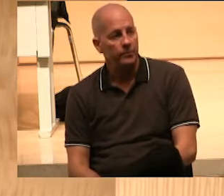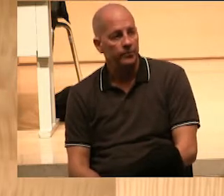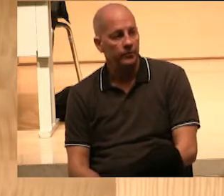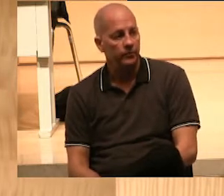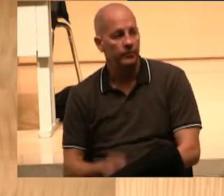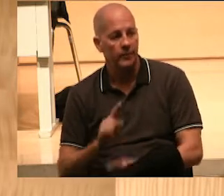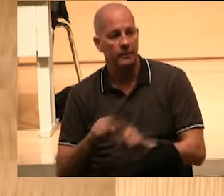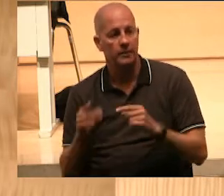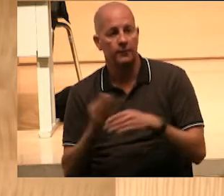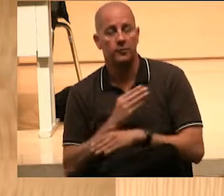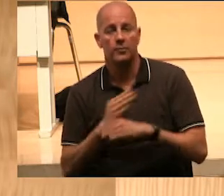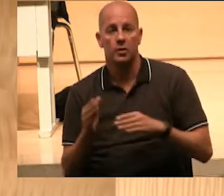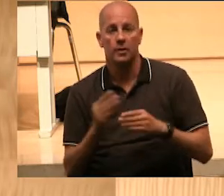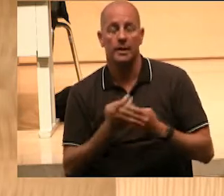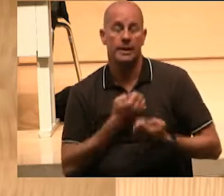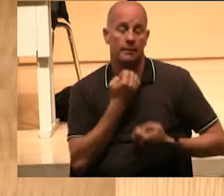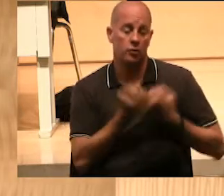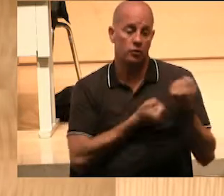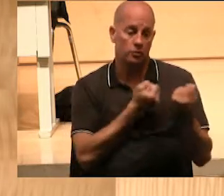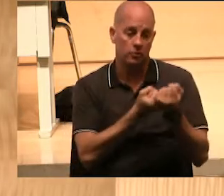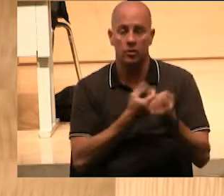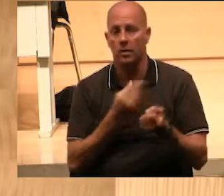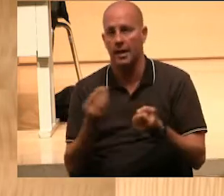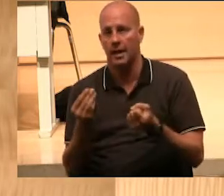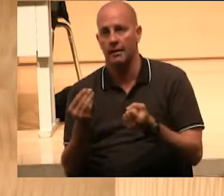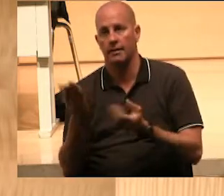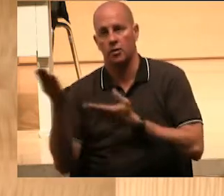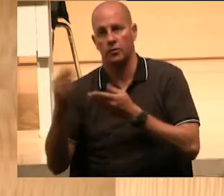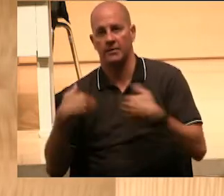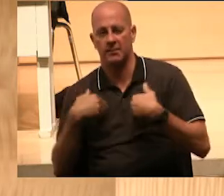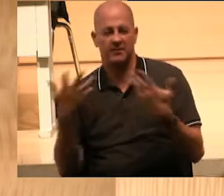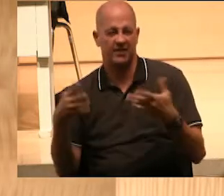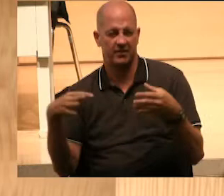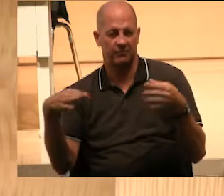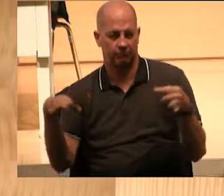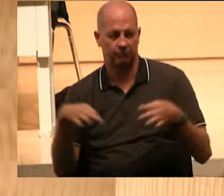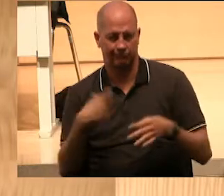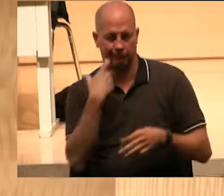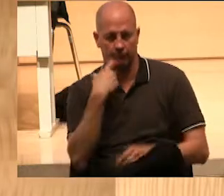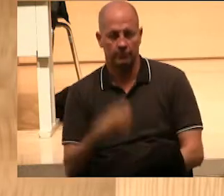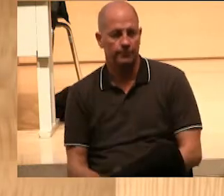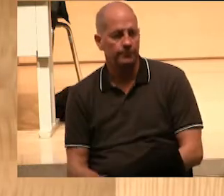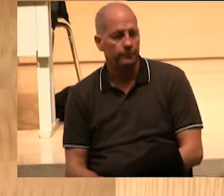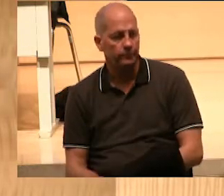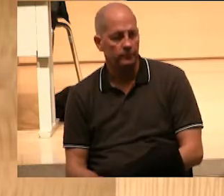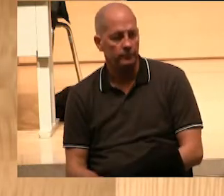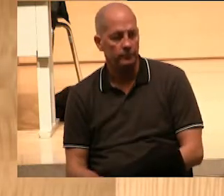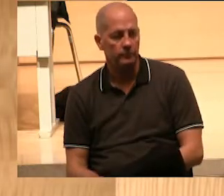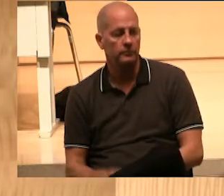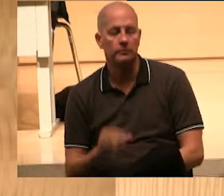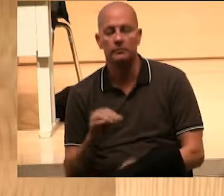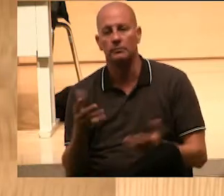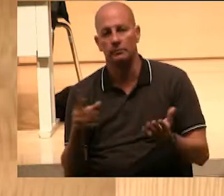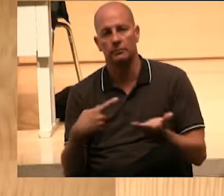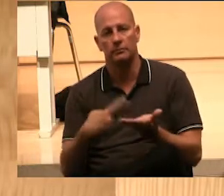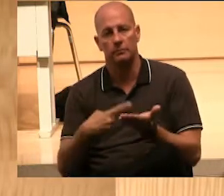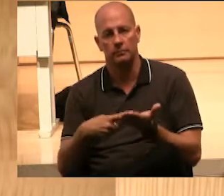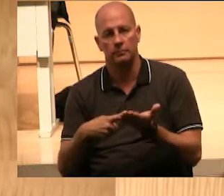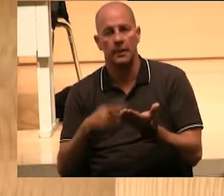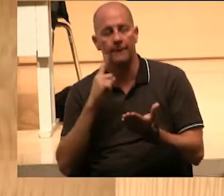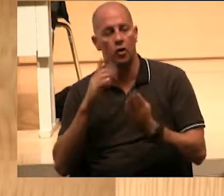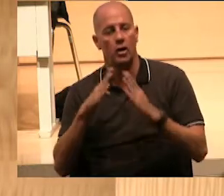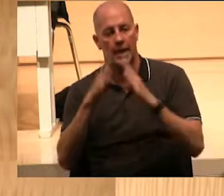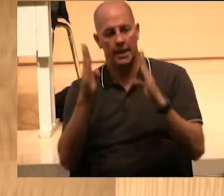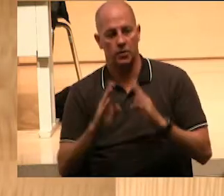difference between service animals and emotional support animals was already talked about, so I'll skip that. And also, as it was already discussed, that for